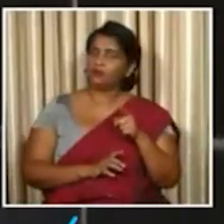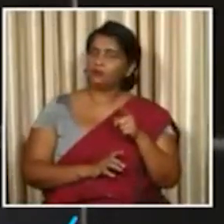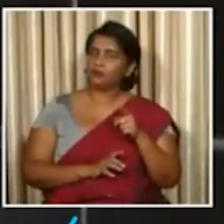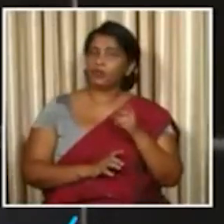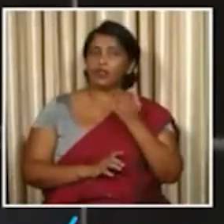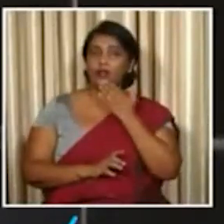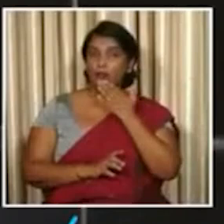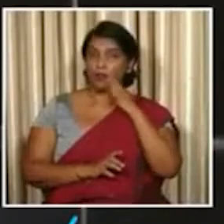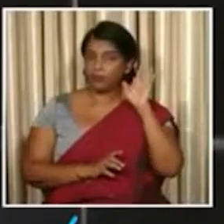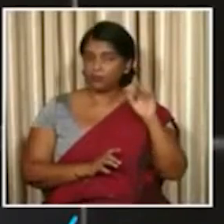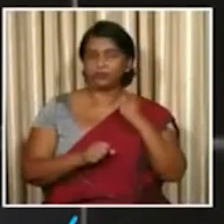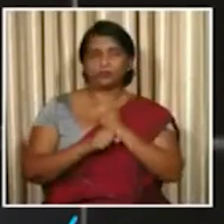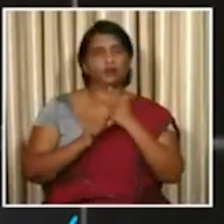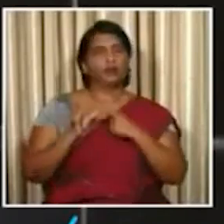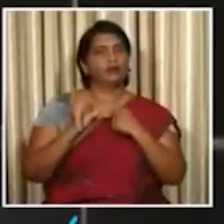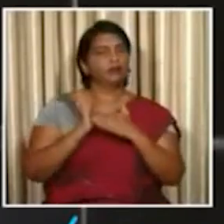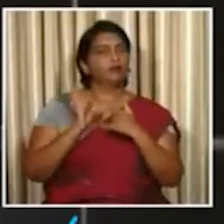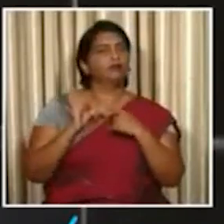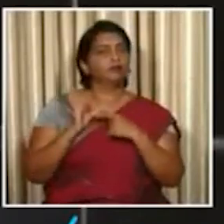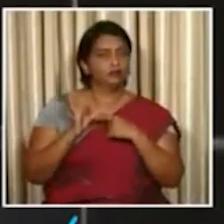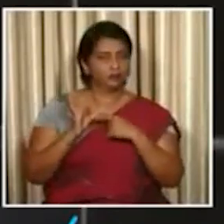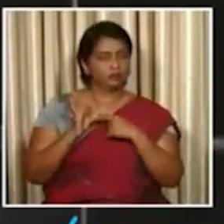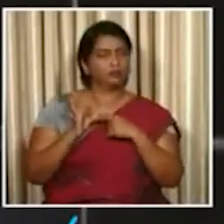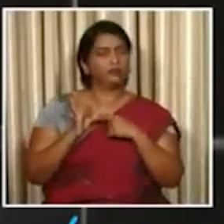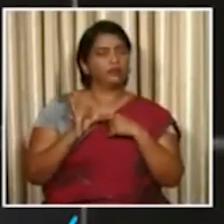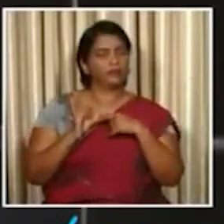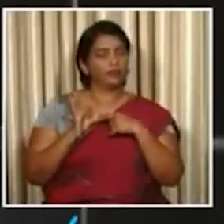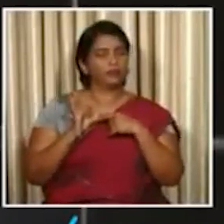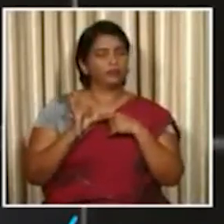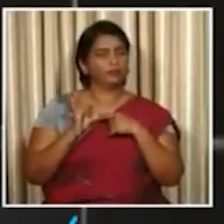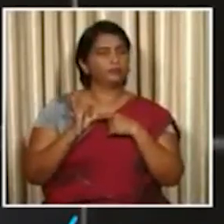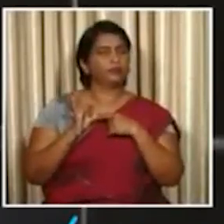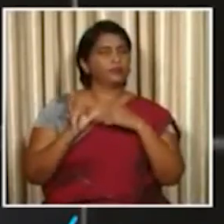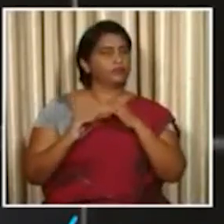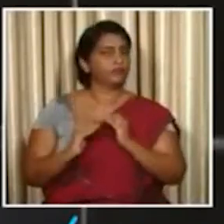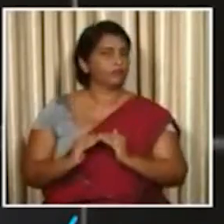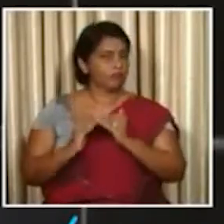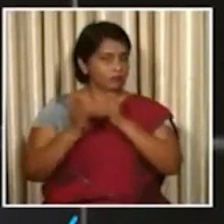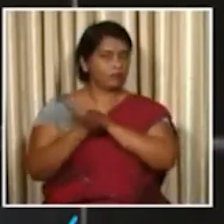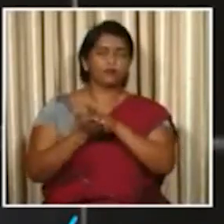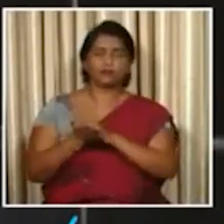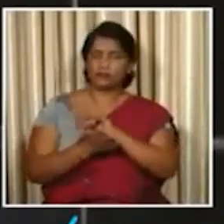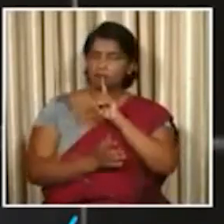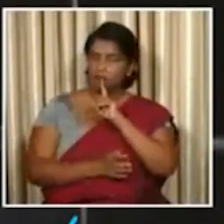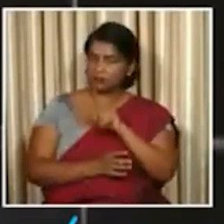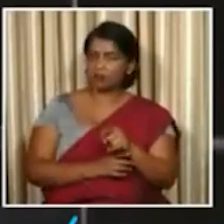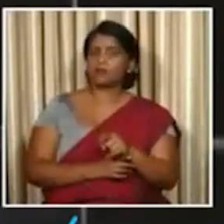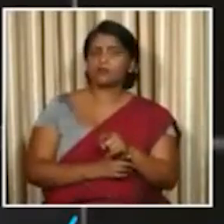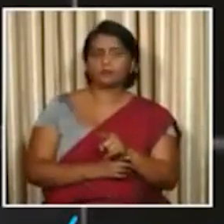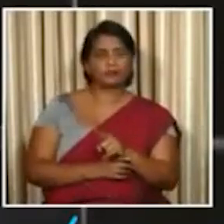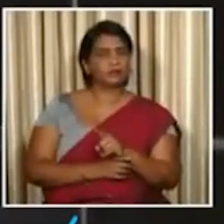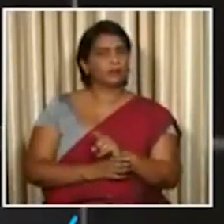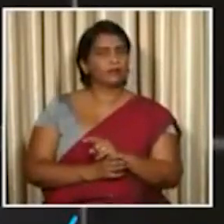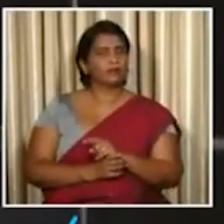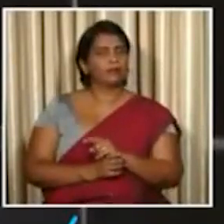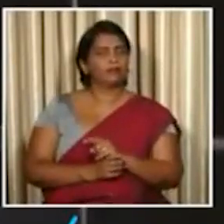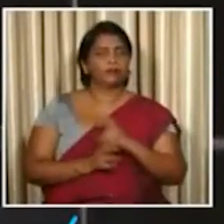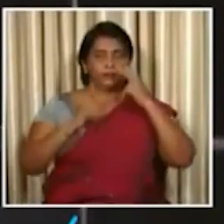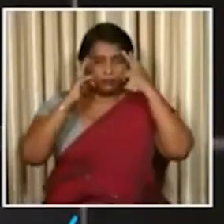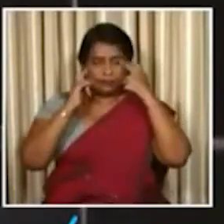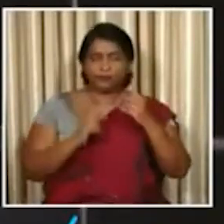East. This drew widest possible protest from the Arab and Islamic world and from other quarters as